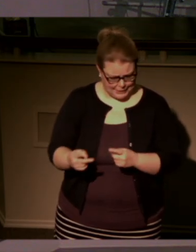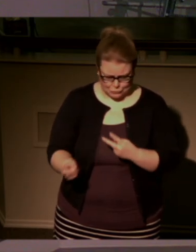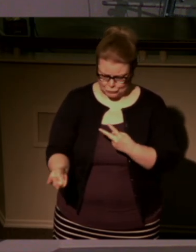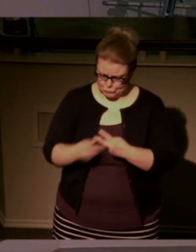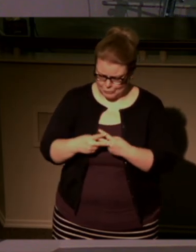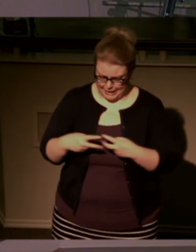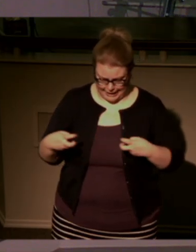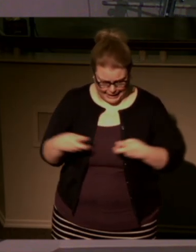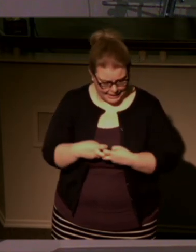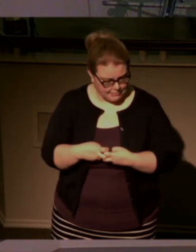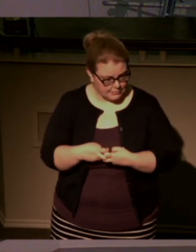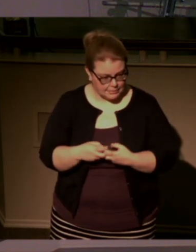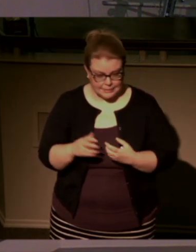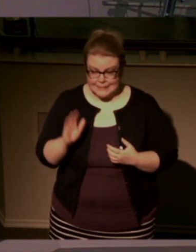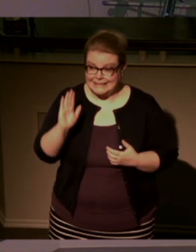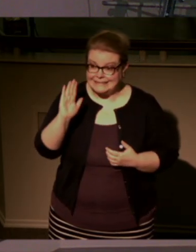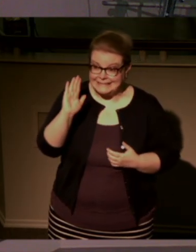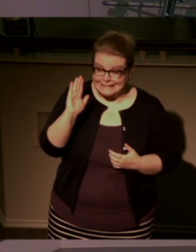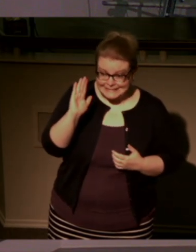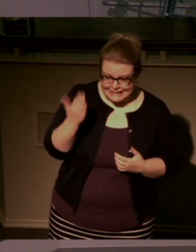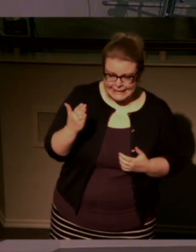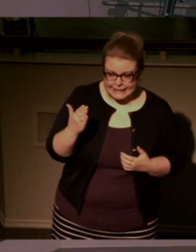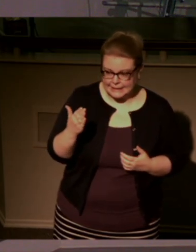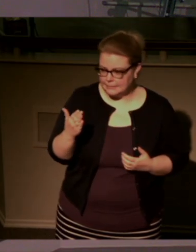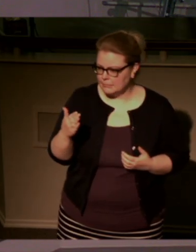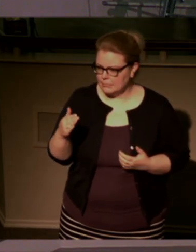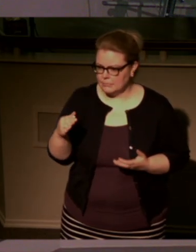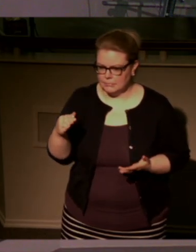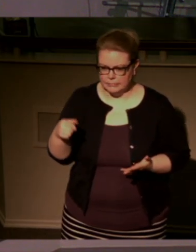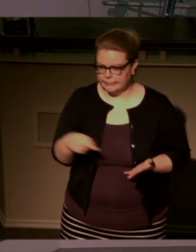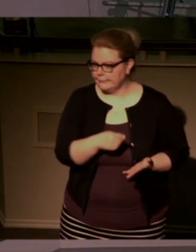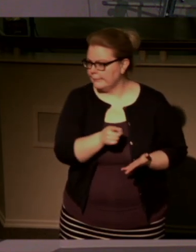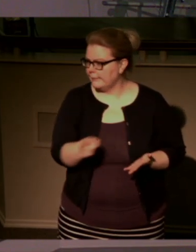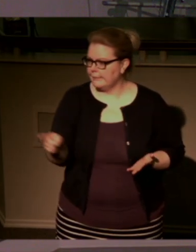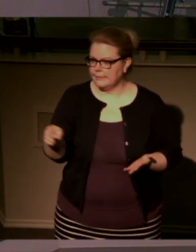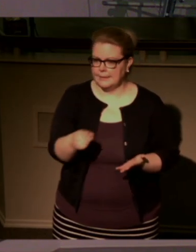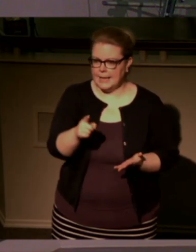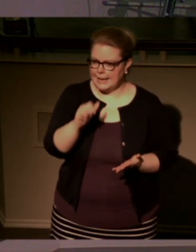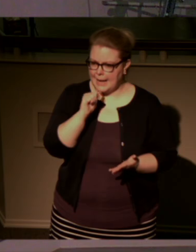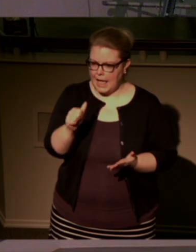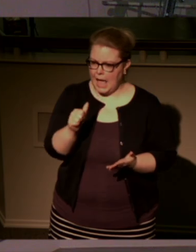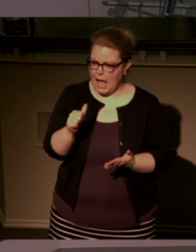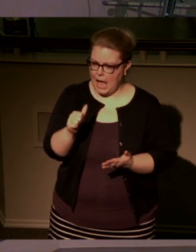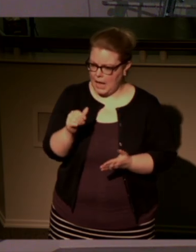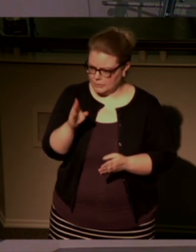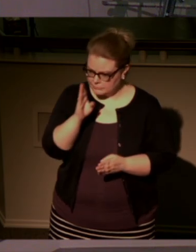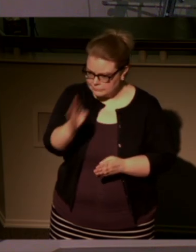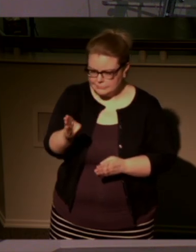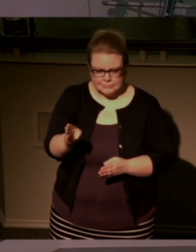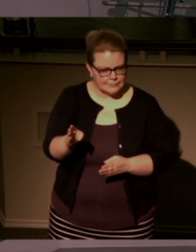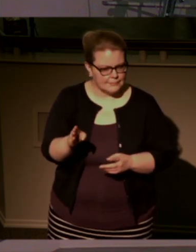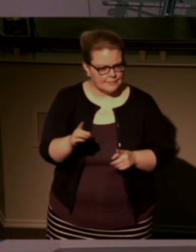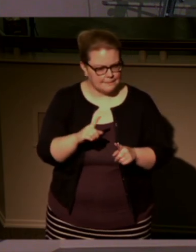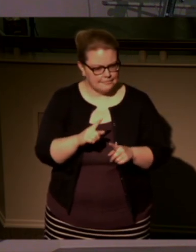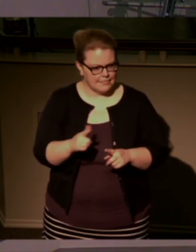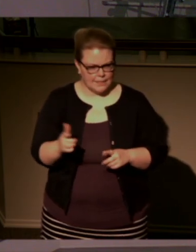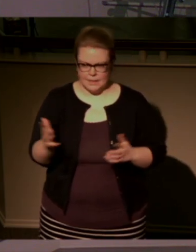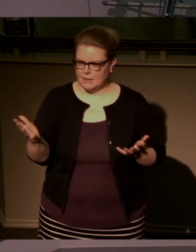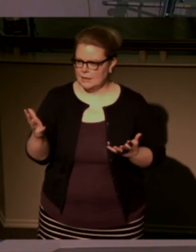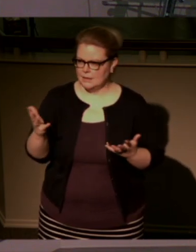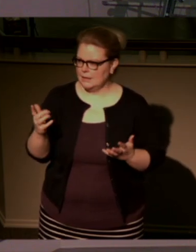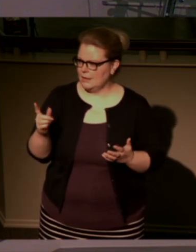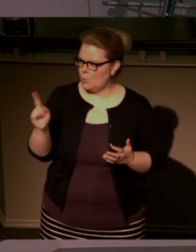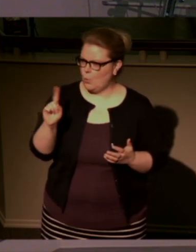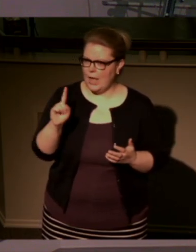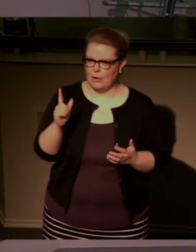wandering, other than, the pillar. And God seemed nowhere in